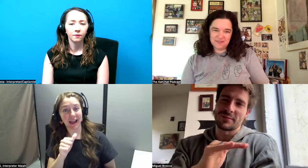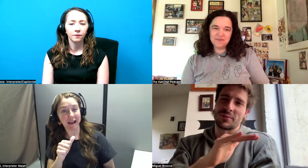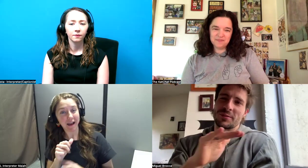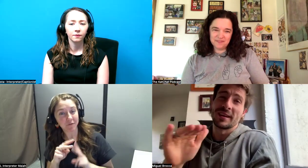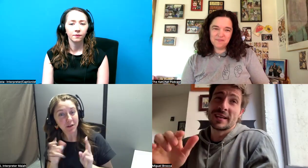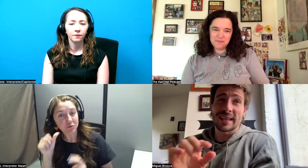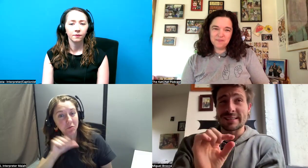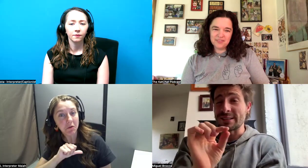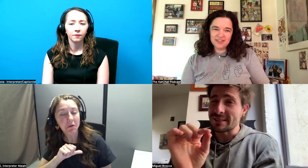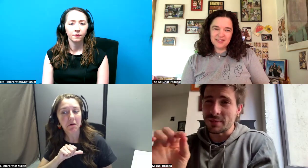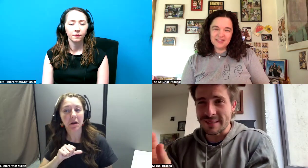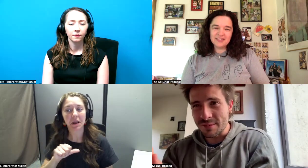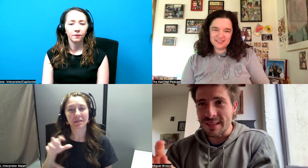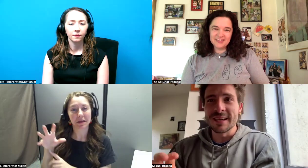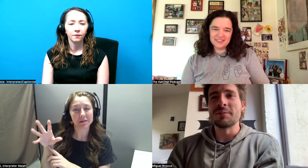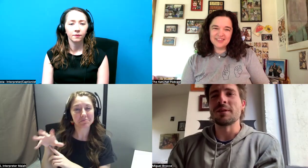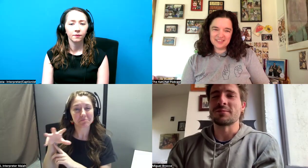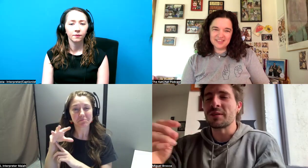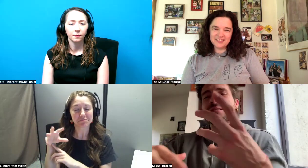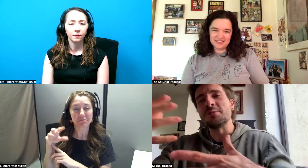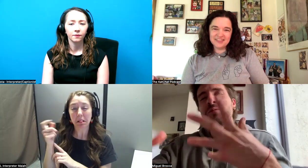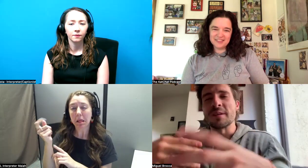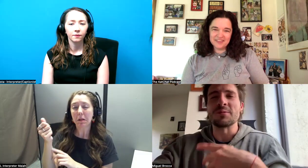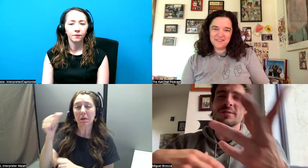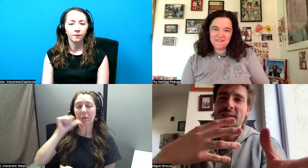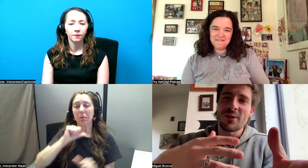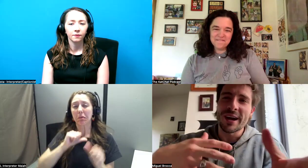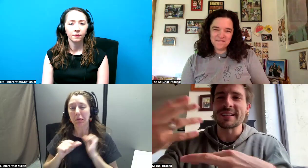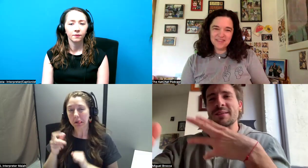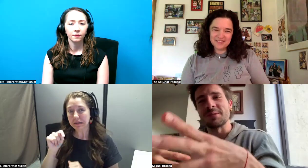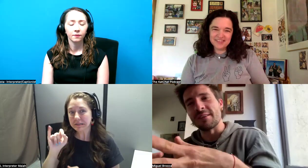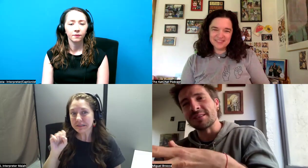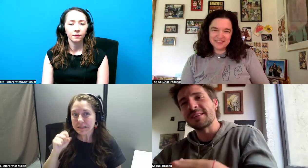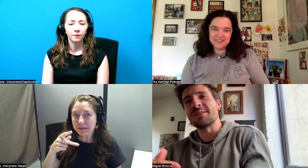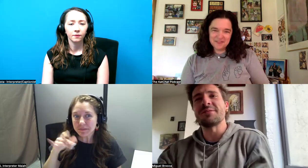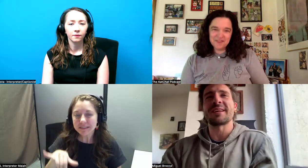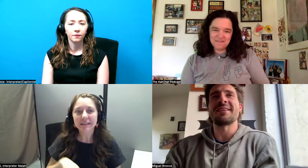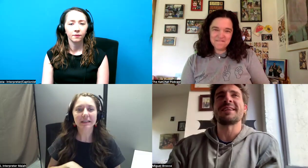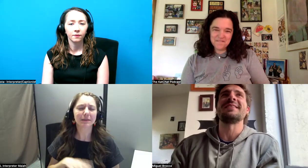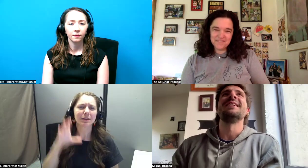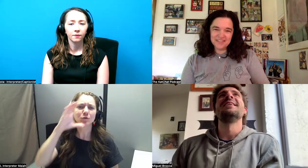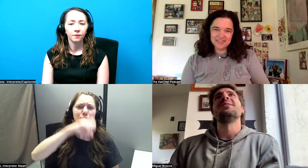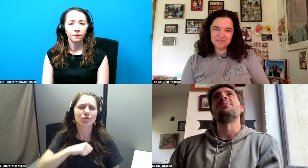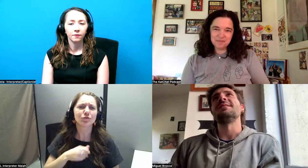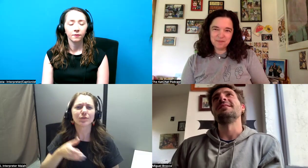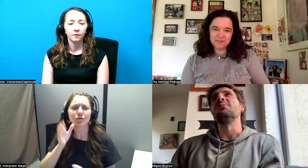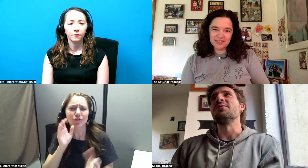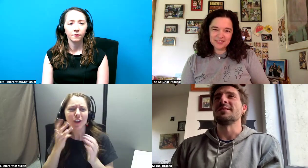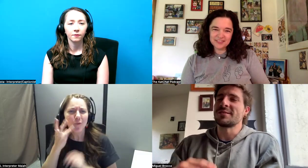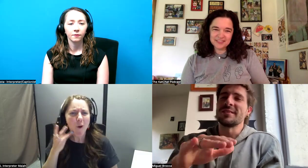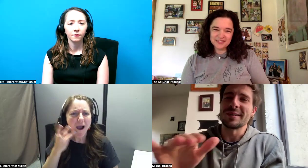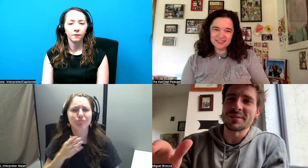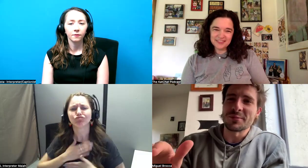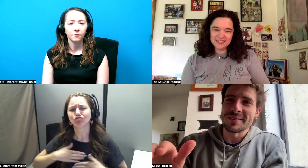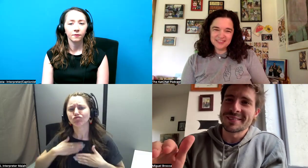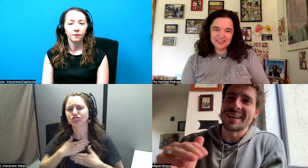take when we were like just a bit tipsy because we assumed that they were drinking wine and they were having dinner and everything. I think that the one that's in the movie is